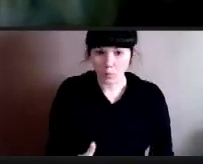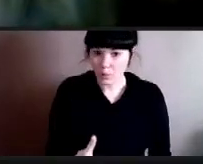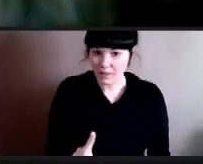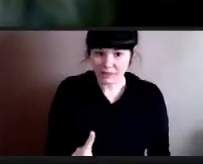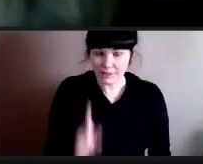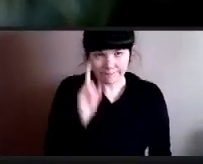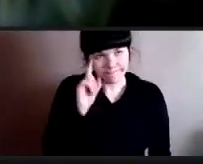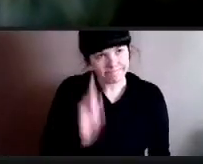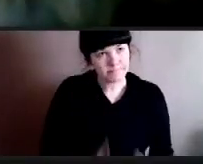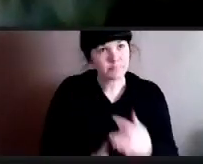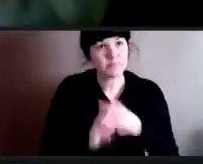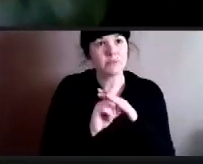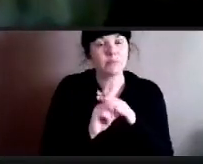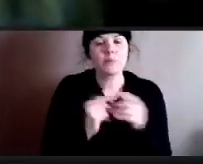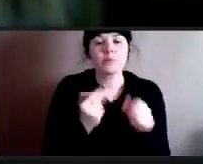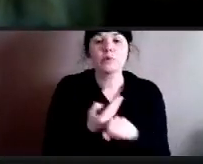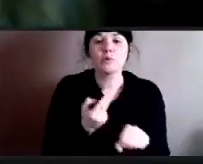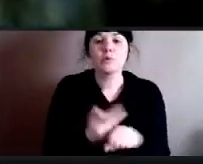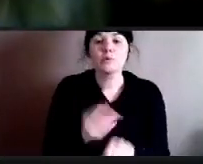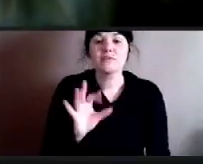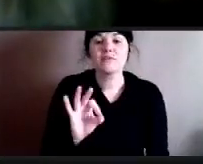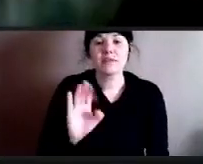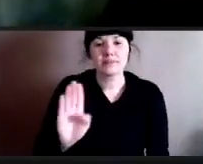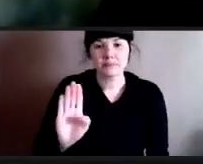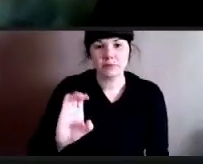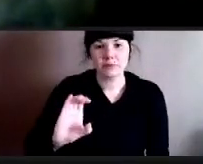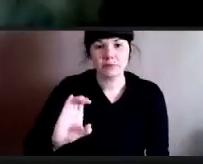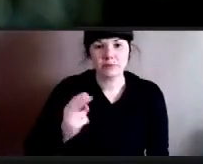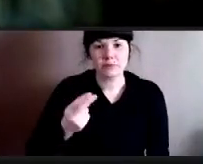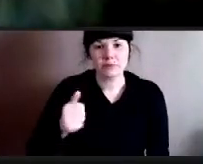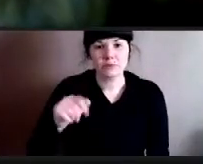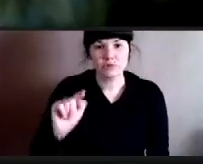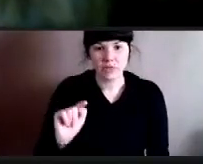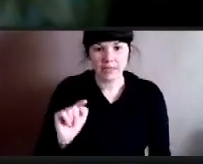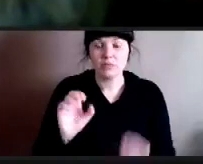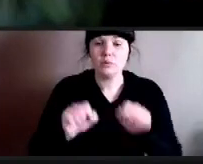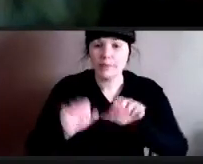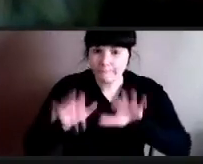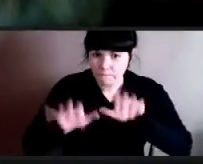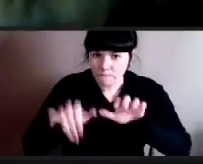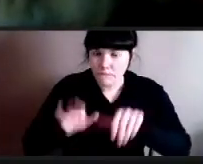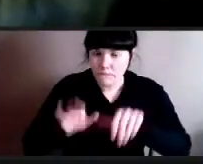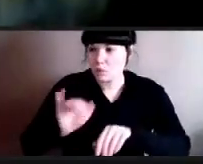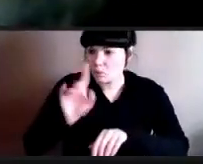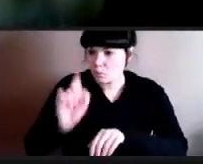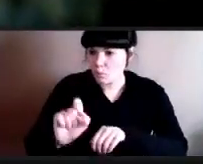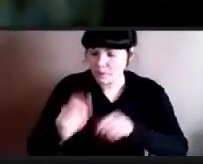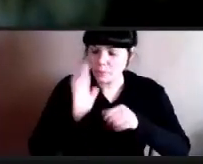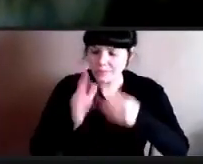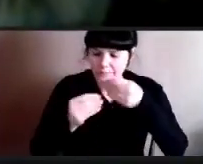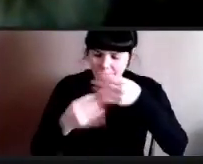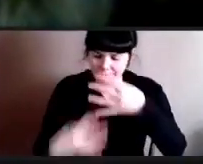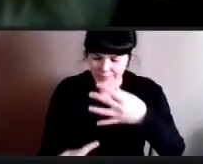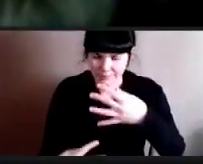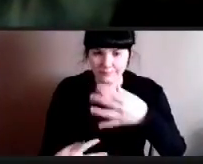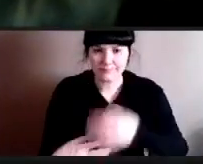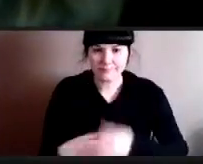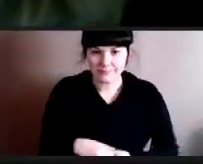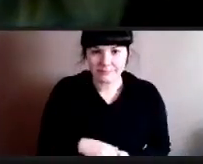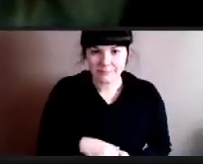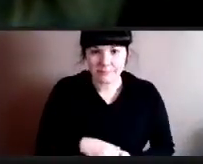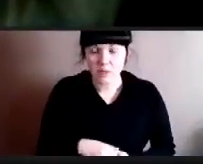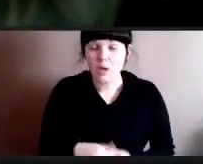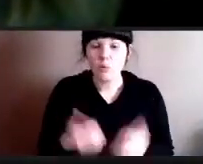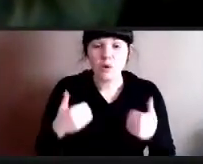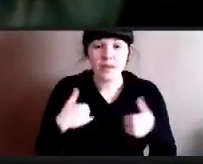And we've got Lindsay and Libby monitoring those chats, waiting to hear from you. Or you can text them